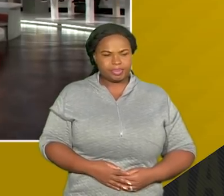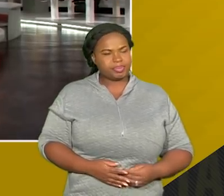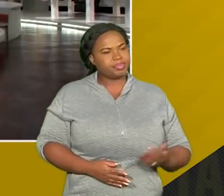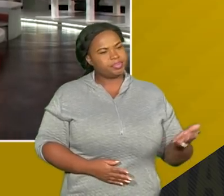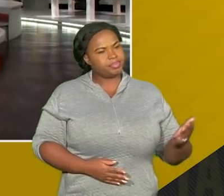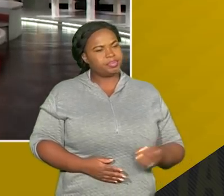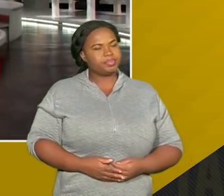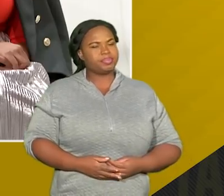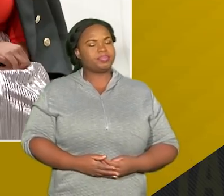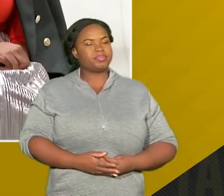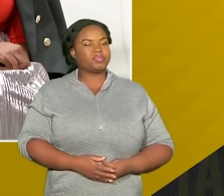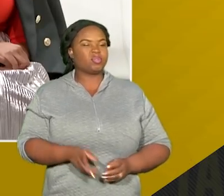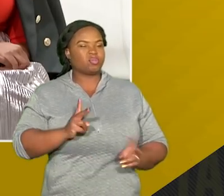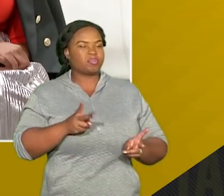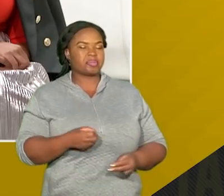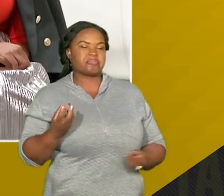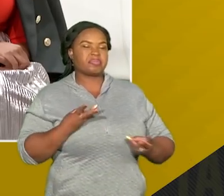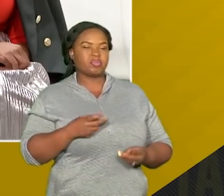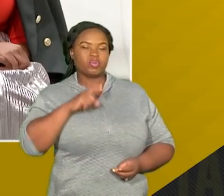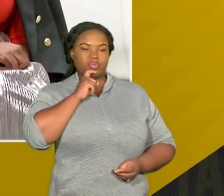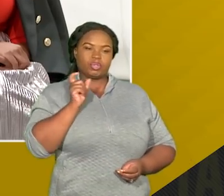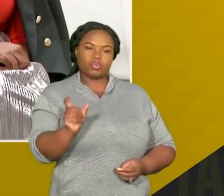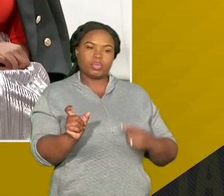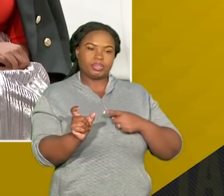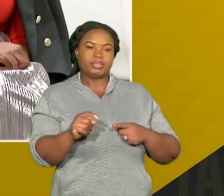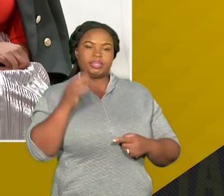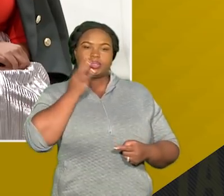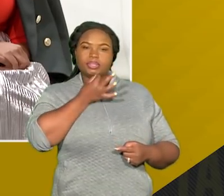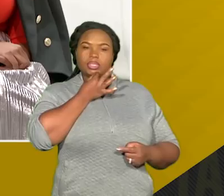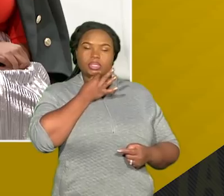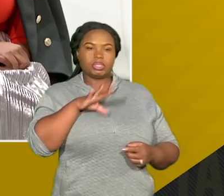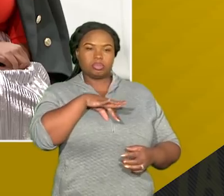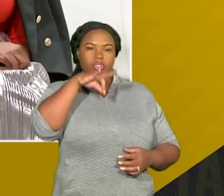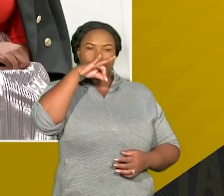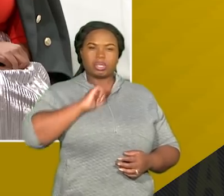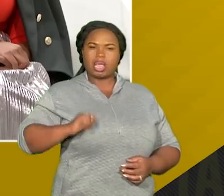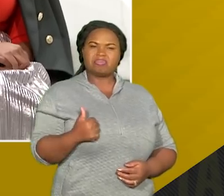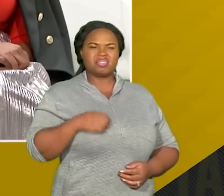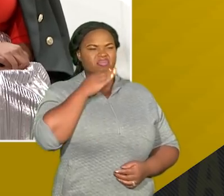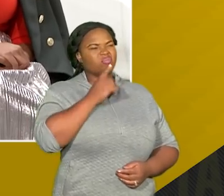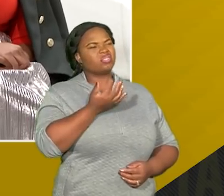kukhona leli temba balisebenzisa kakhulu abantu bathi ama spiritual husband. Yini le?